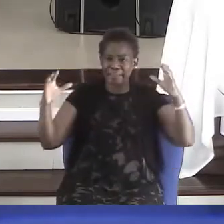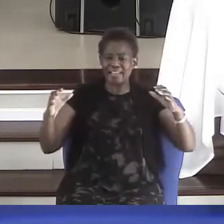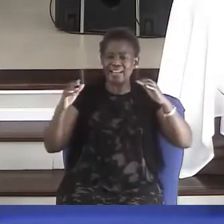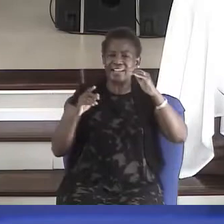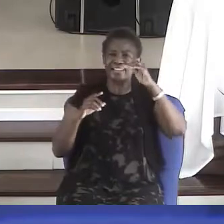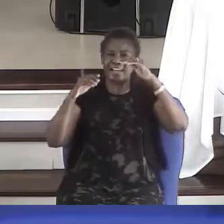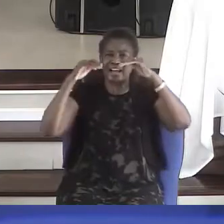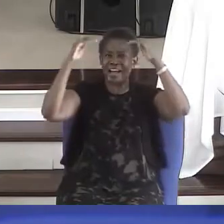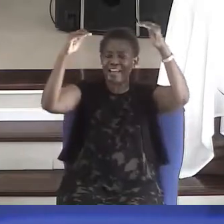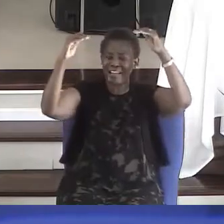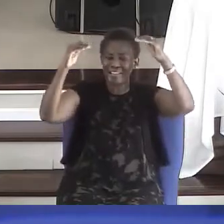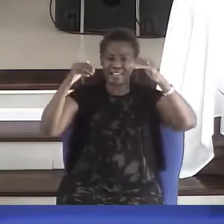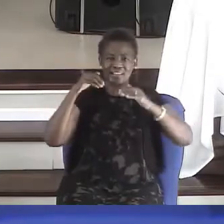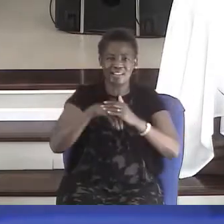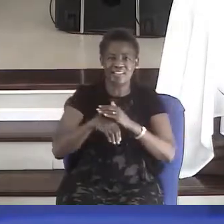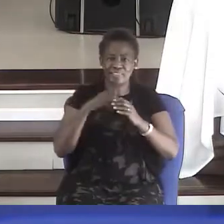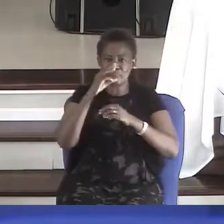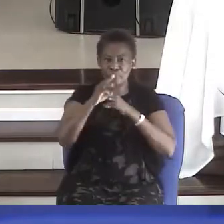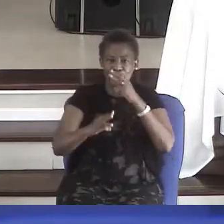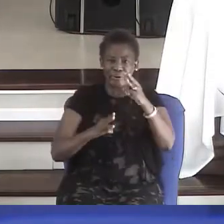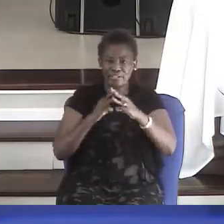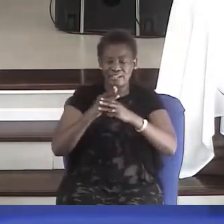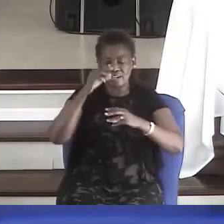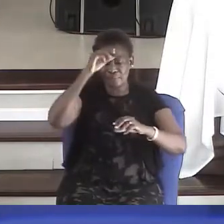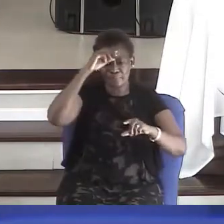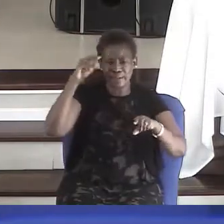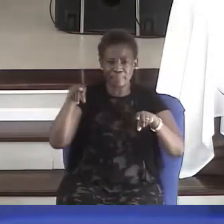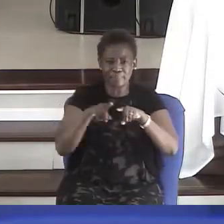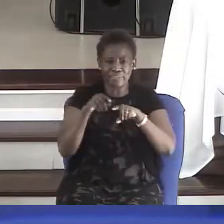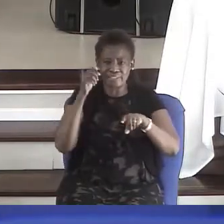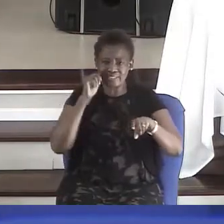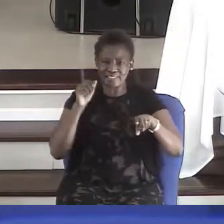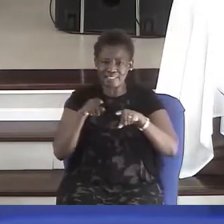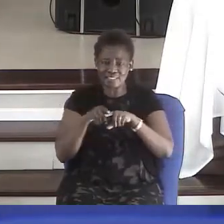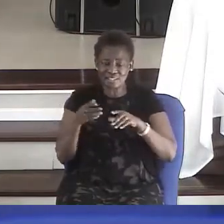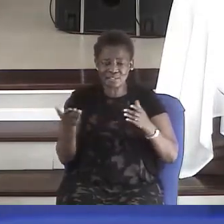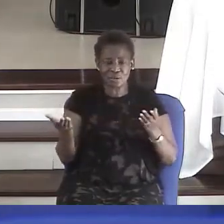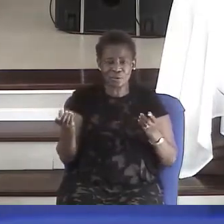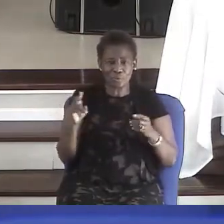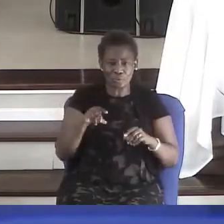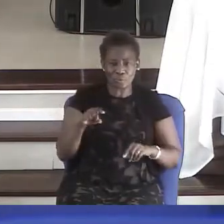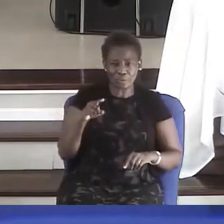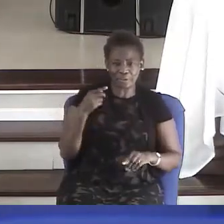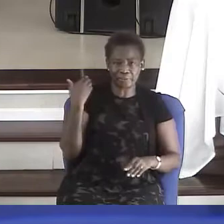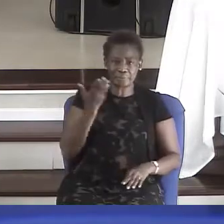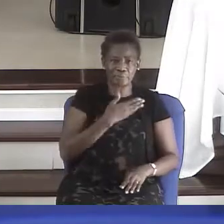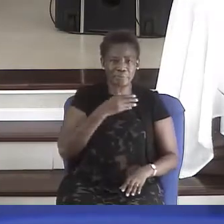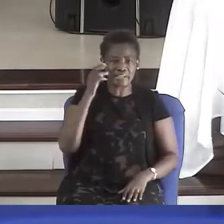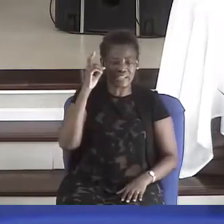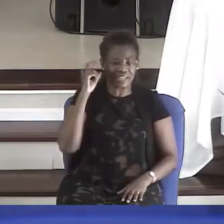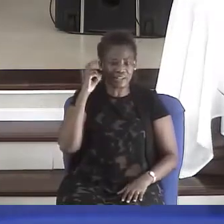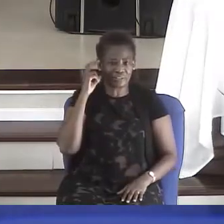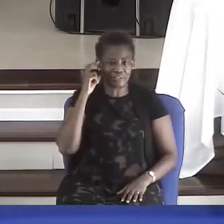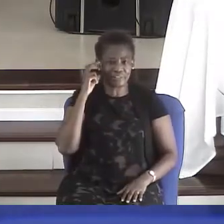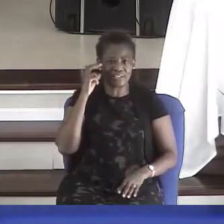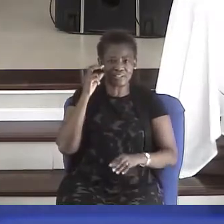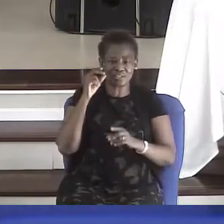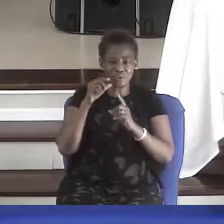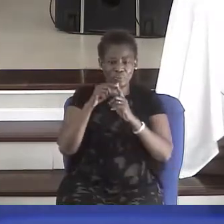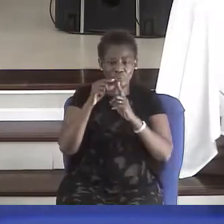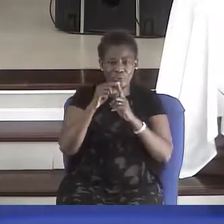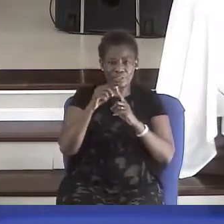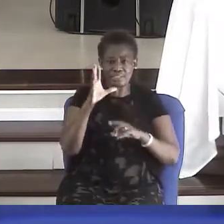hear of his words and his works, then we know, my brothers and sisters, it is